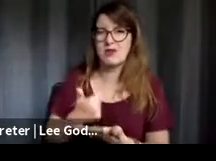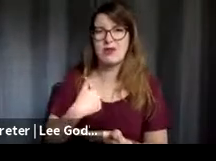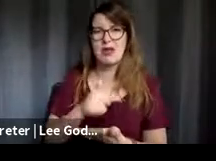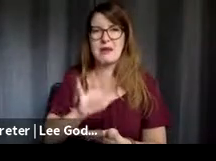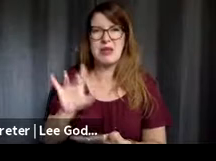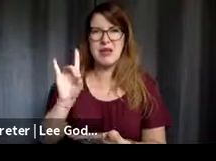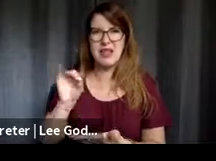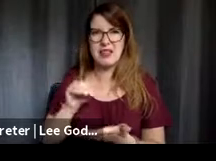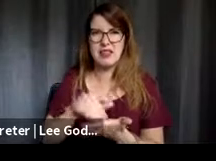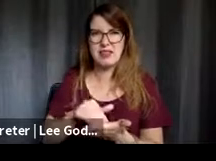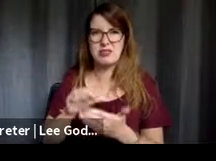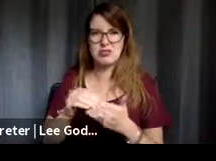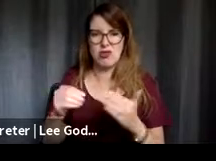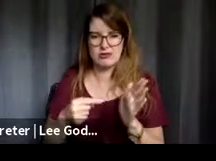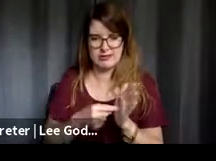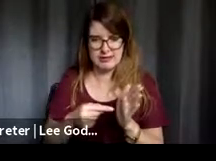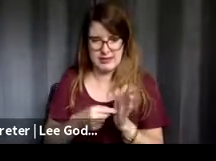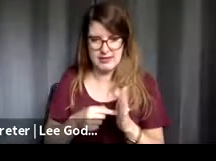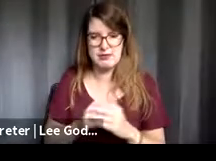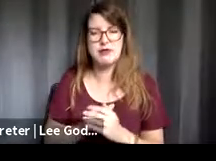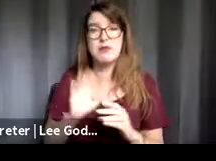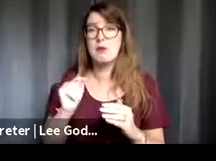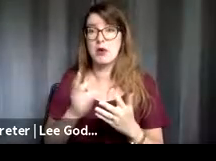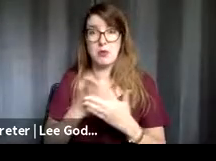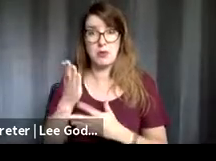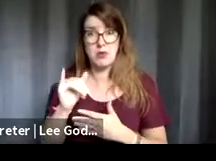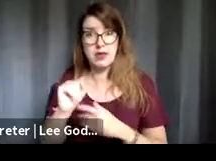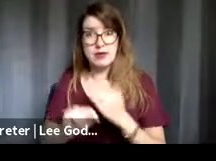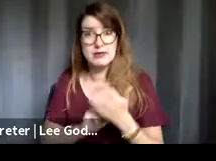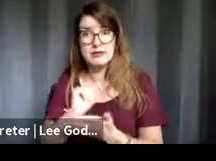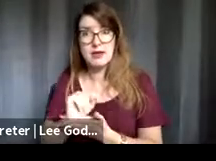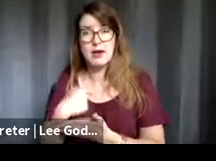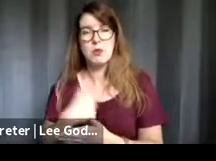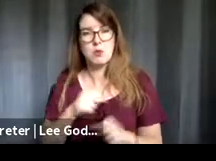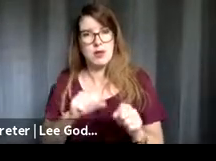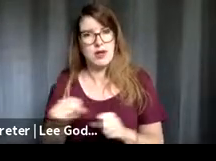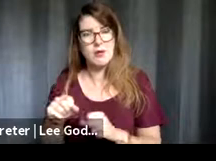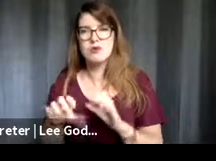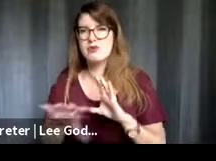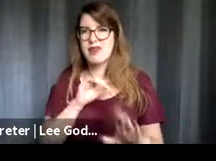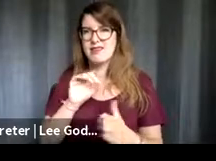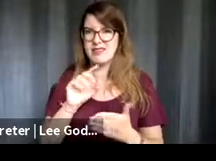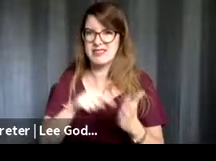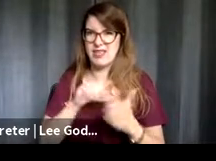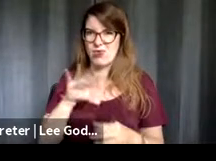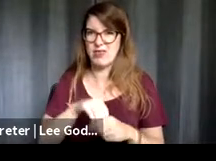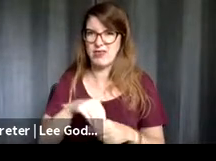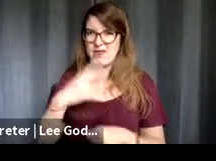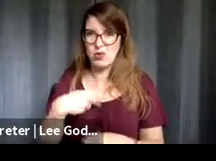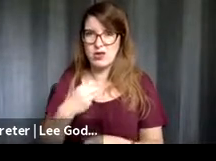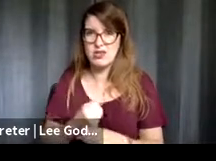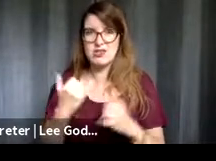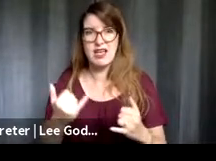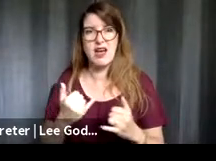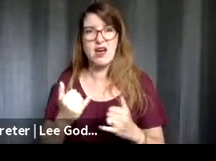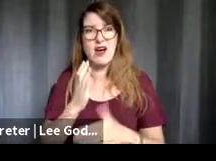about $80,000 in debt. But through that time, we were able to get out of debt in about 4 years, and I averaged